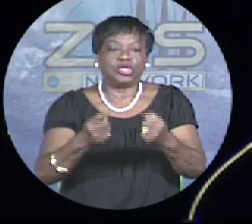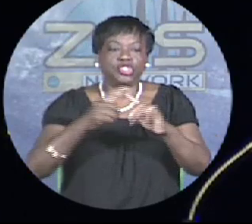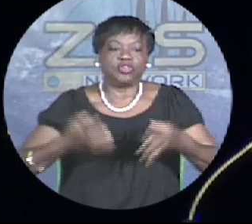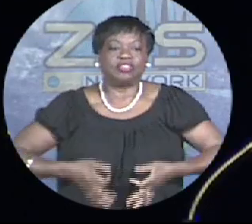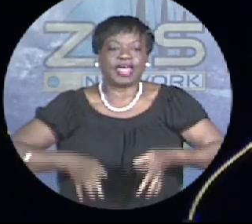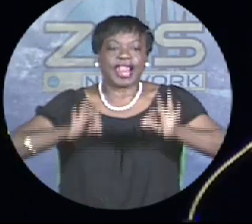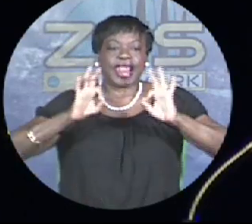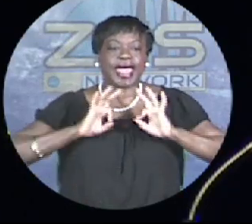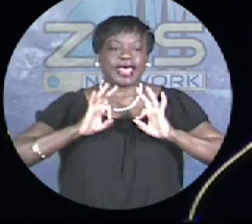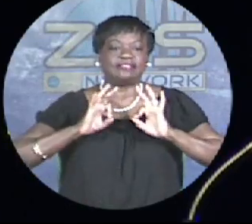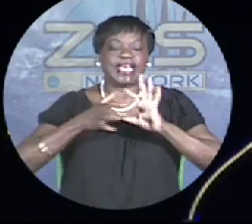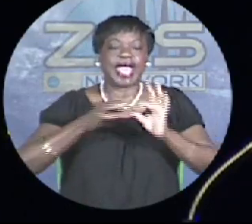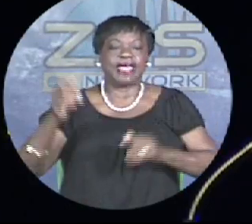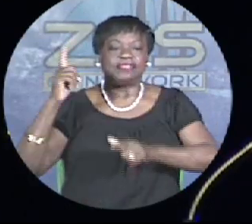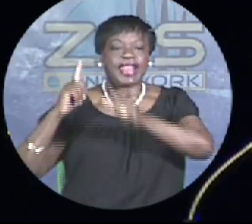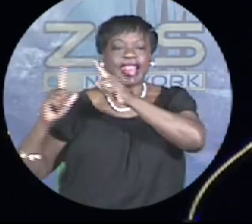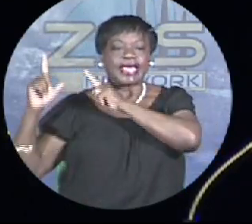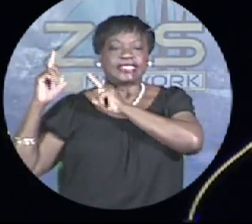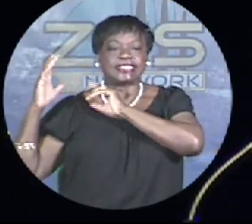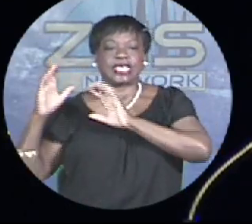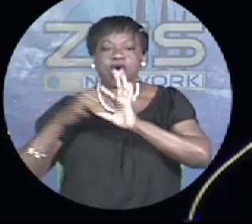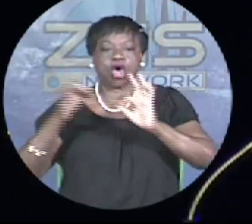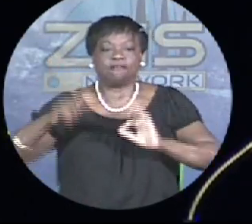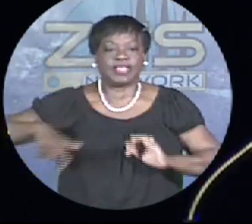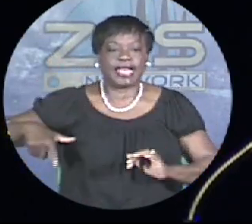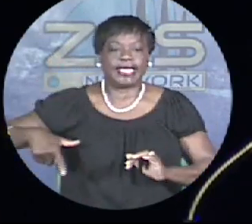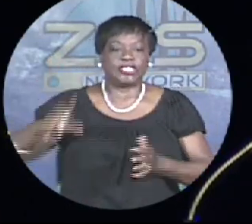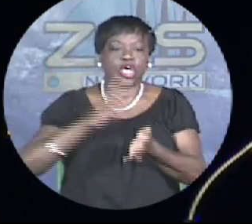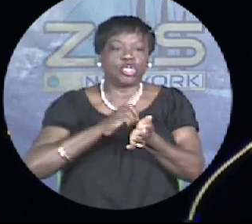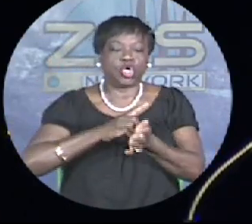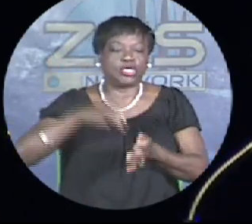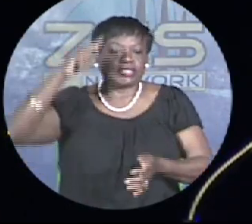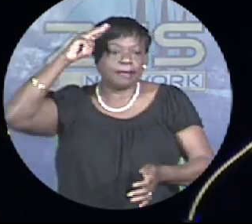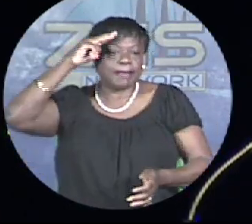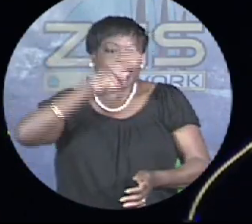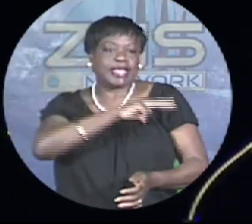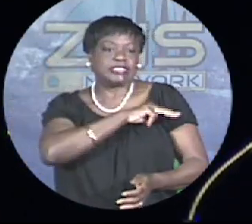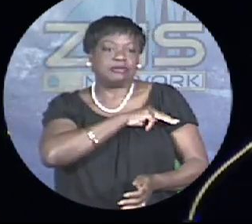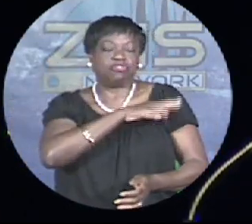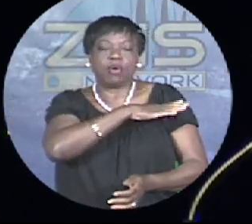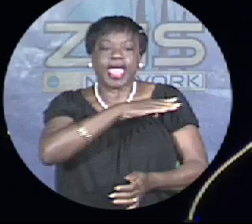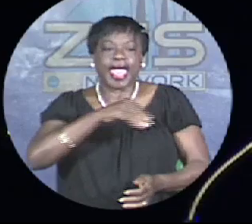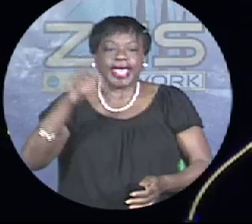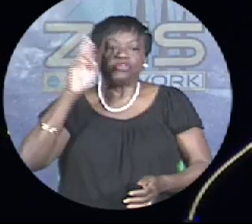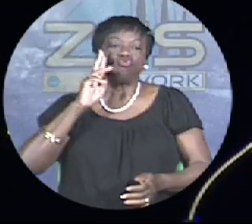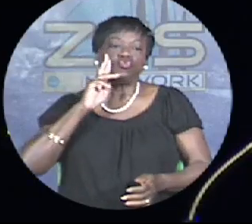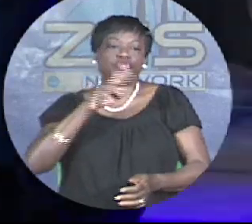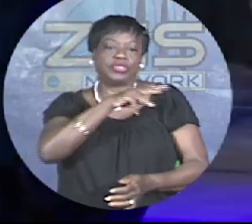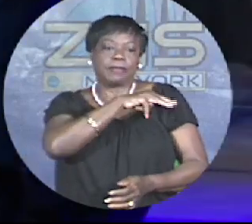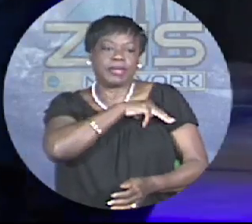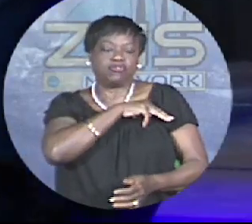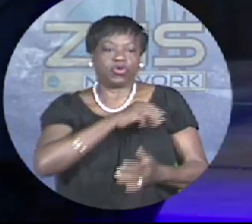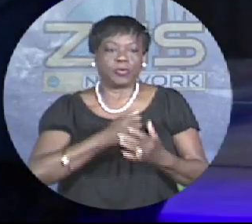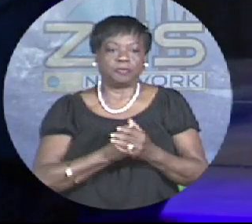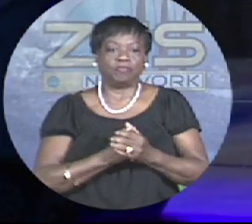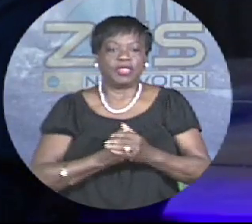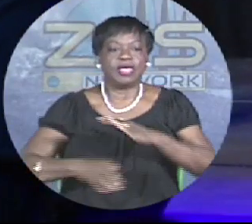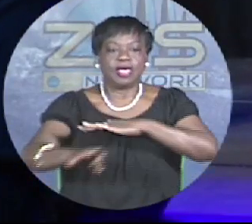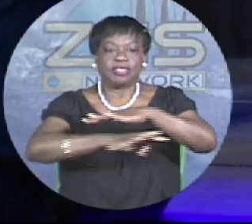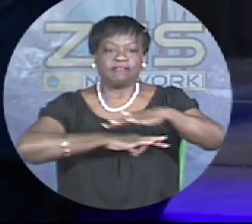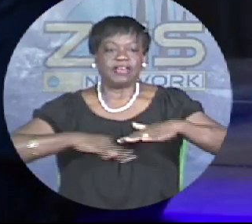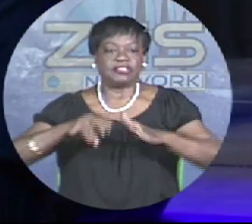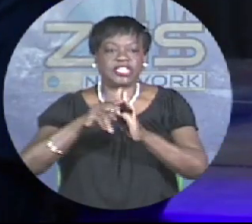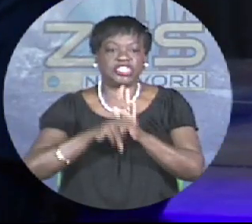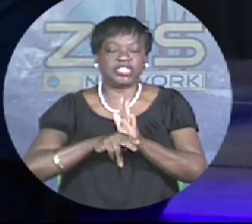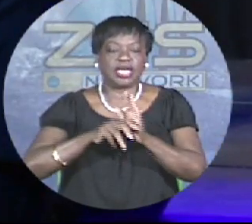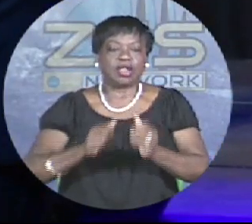lives and legacy of the late Dr. Myles Munroe and Ruth Munroe. The foundation presented